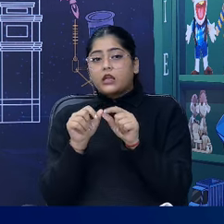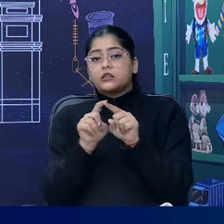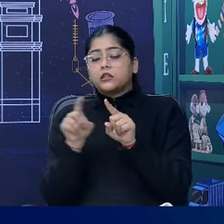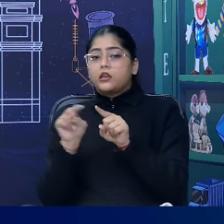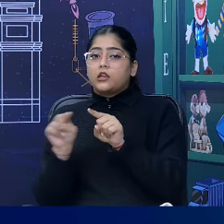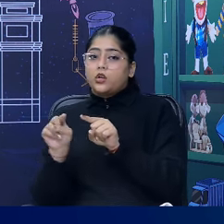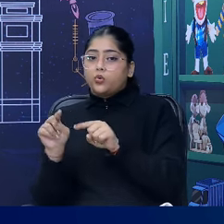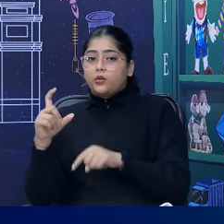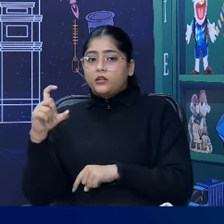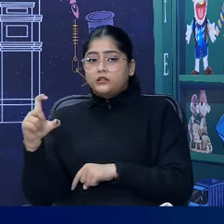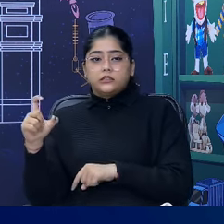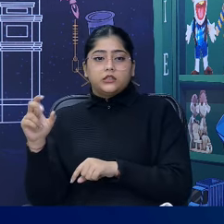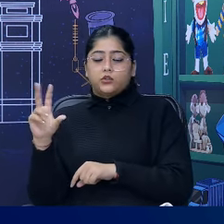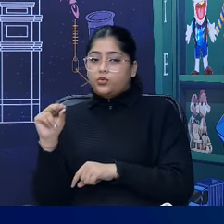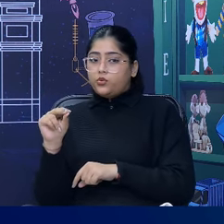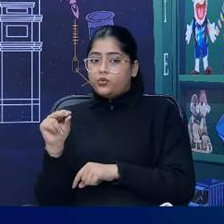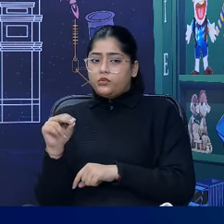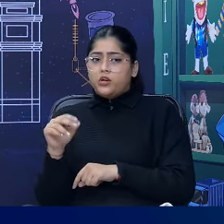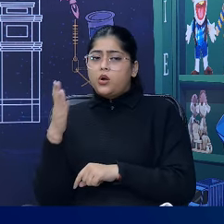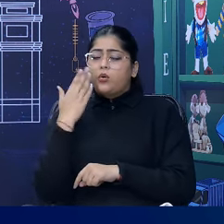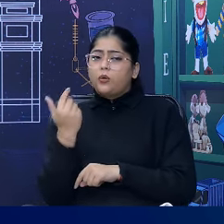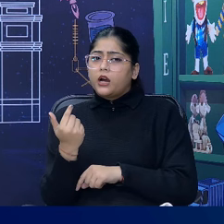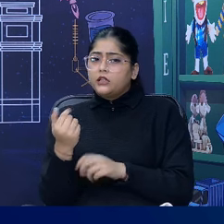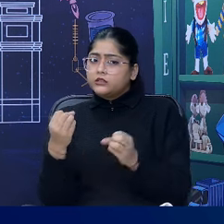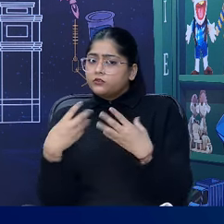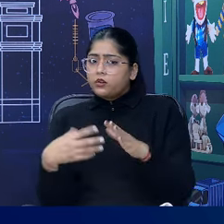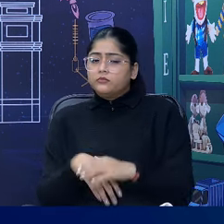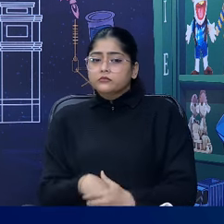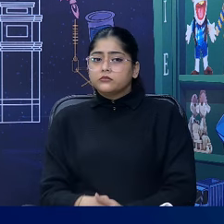to C. Can you tell me why?